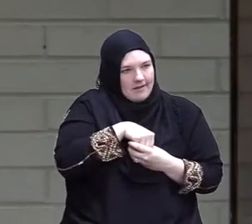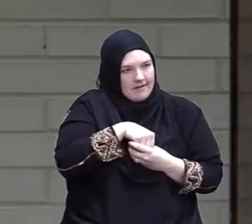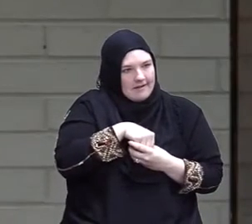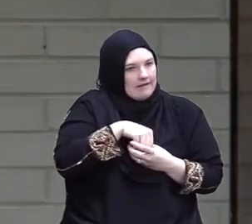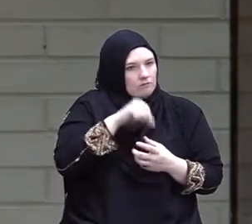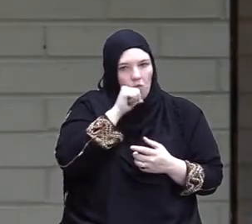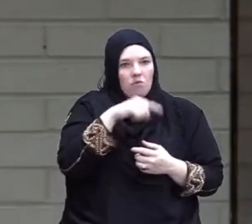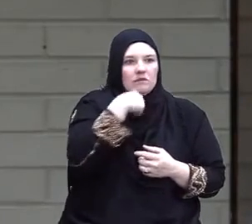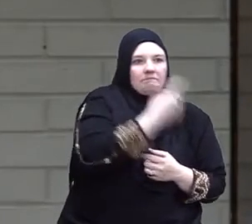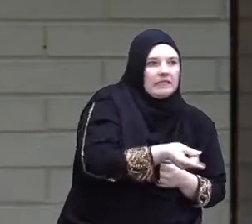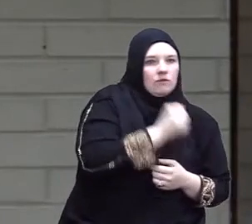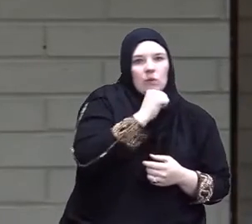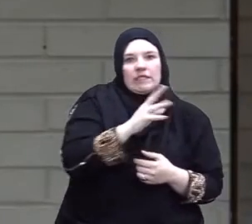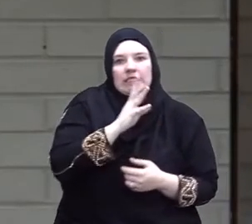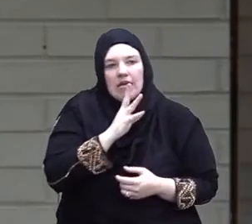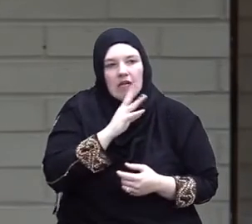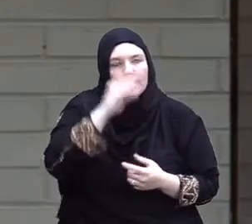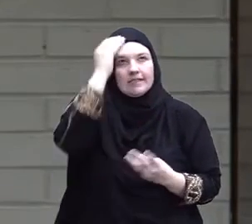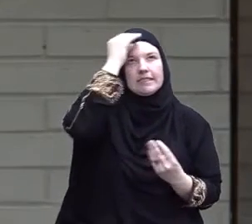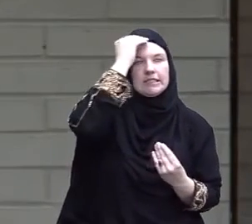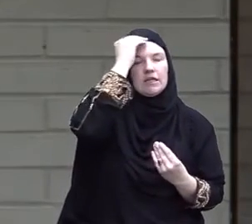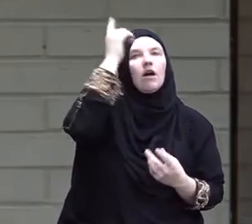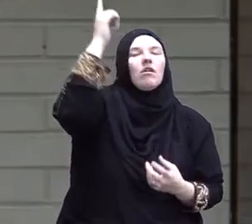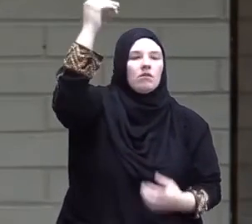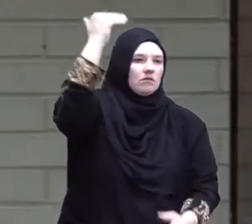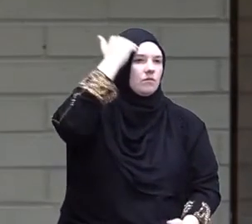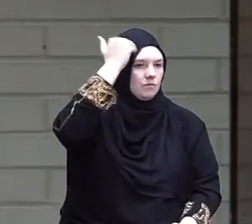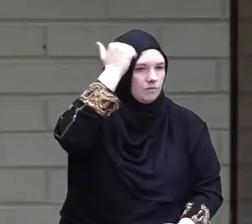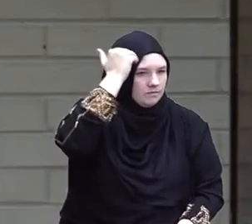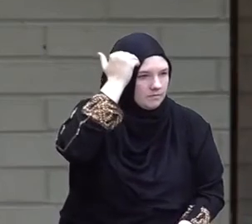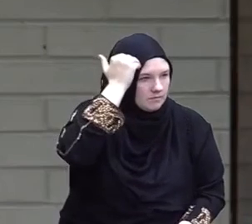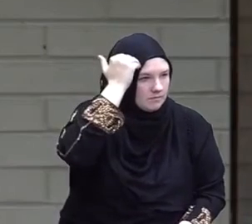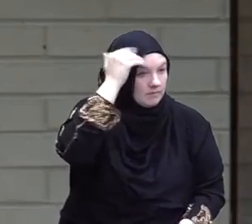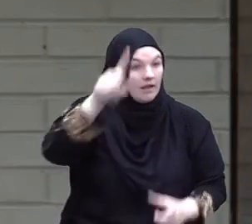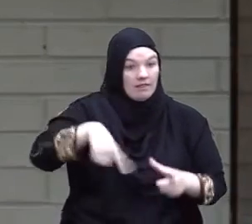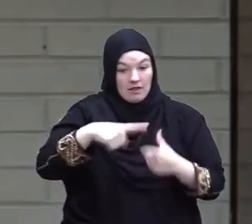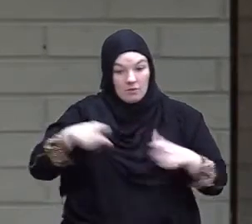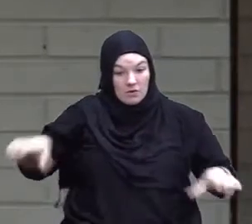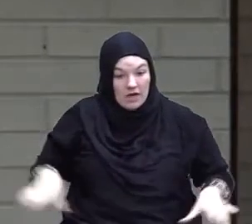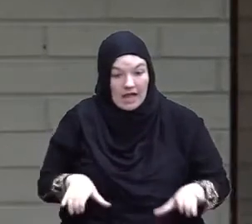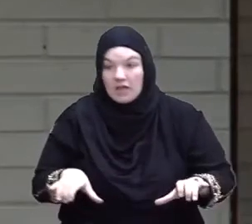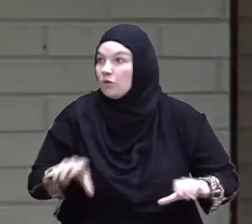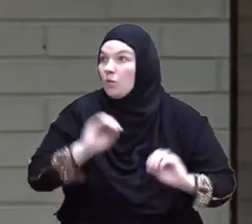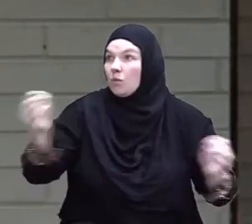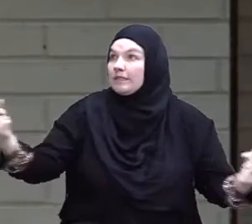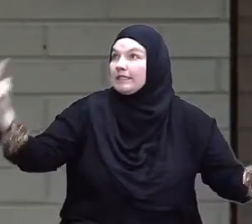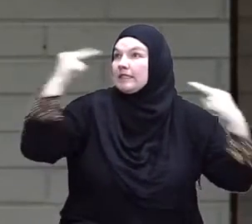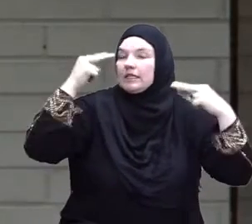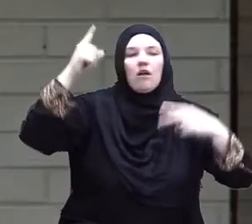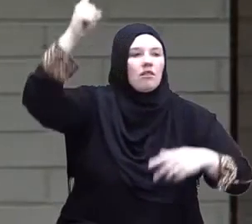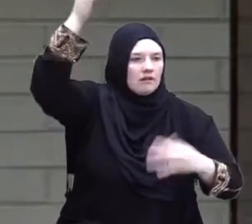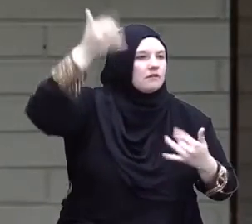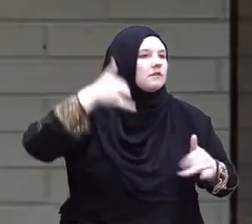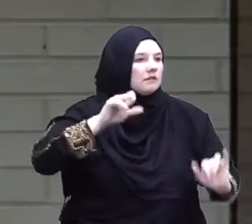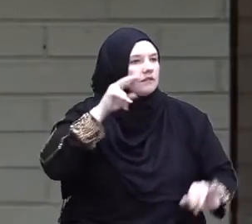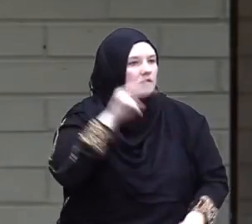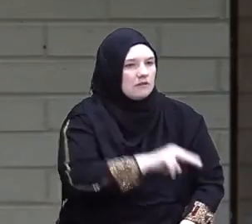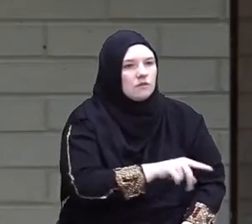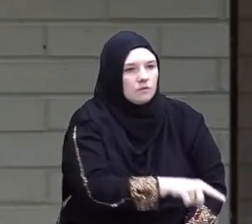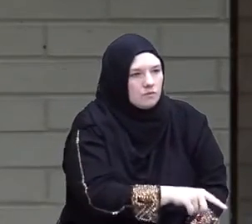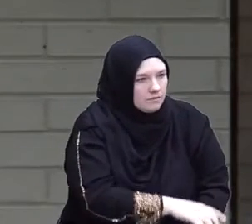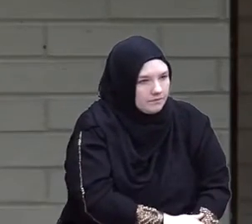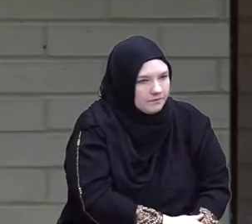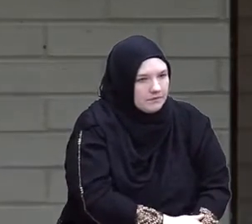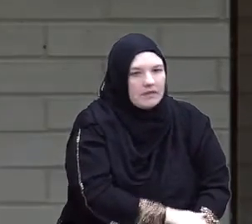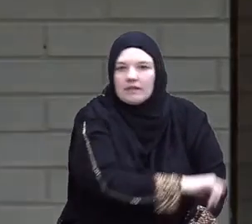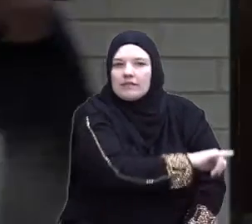what you reveal when you speak and when you behave and when you act. That also is as true for